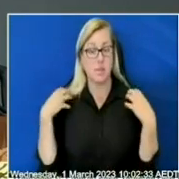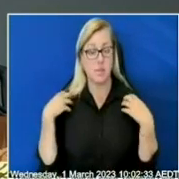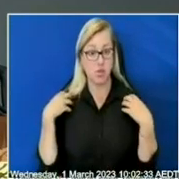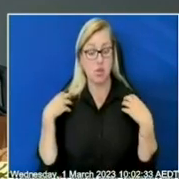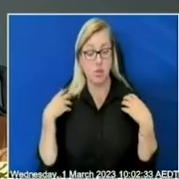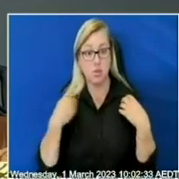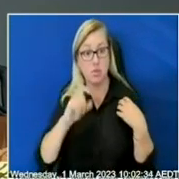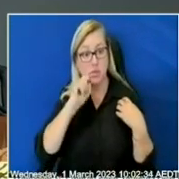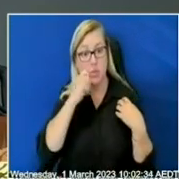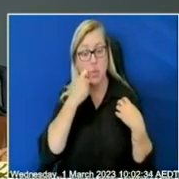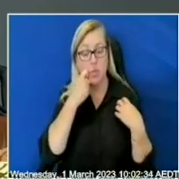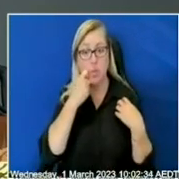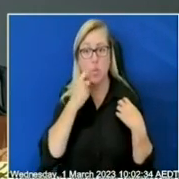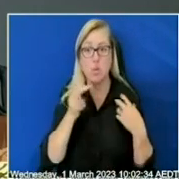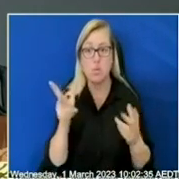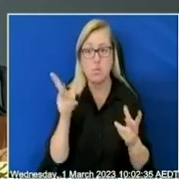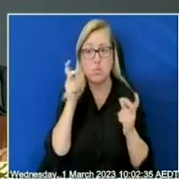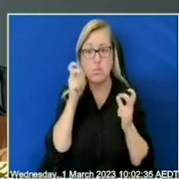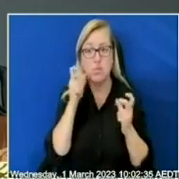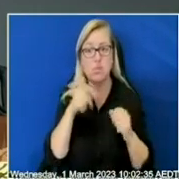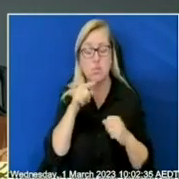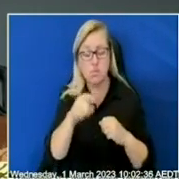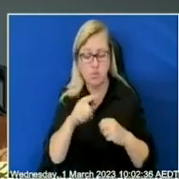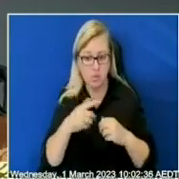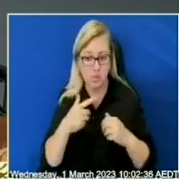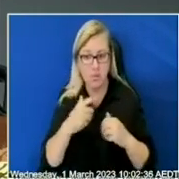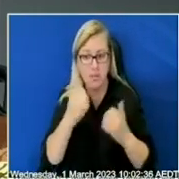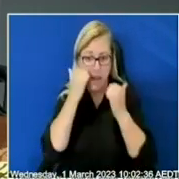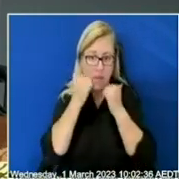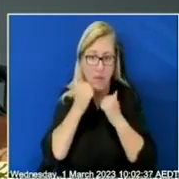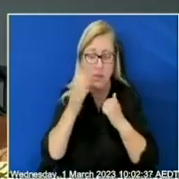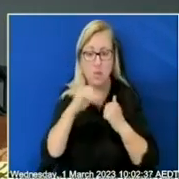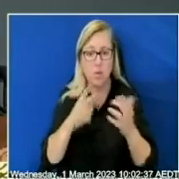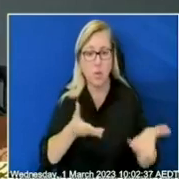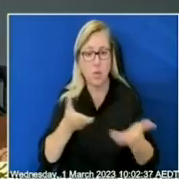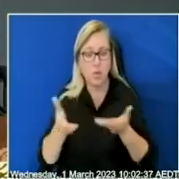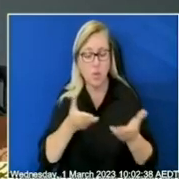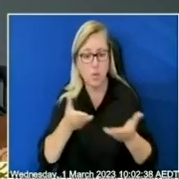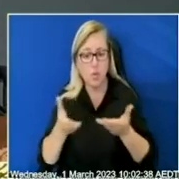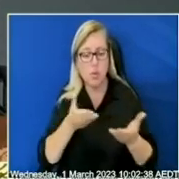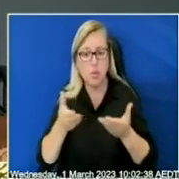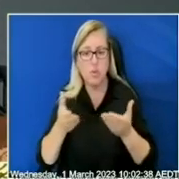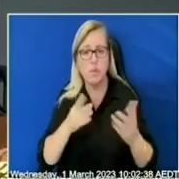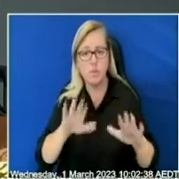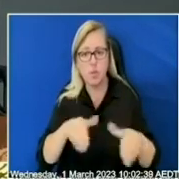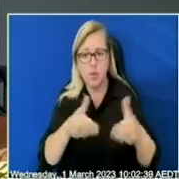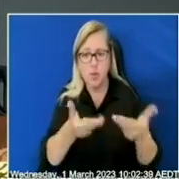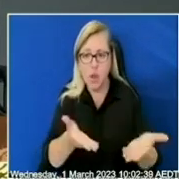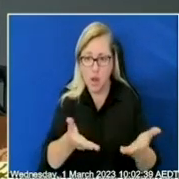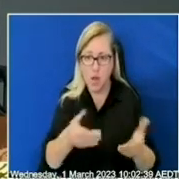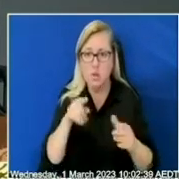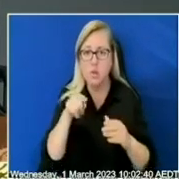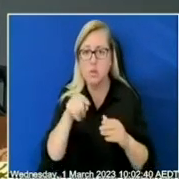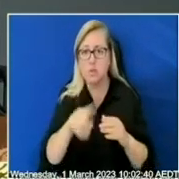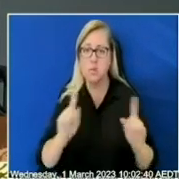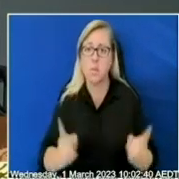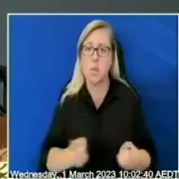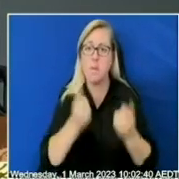key service providers, First Peoples, representative bodies and other key stakeholders.